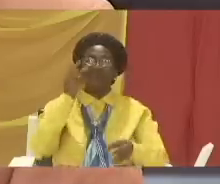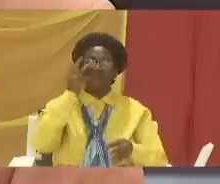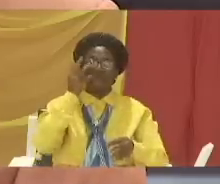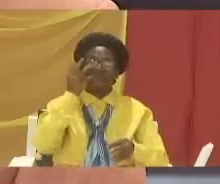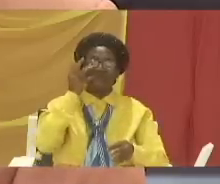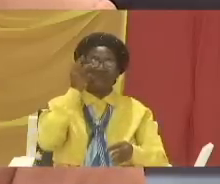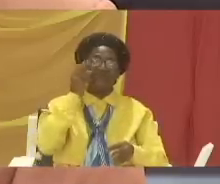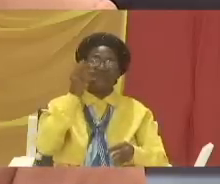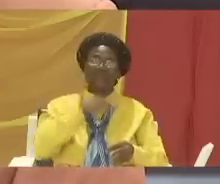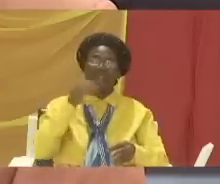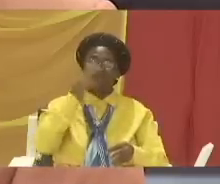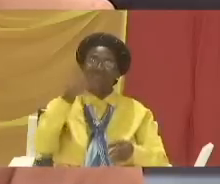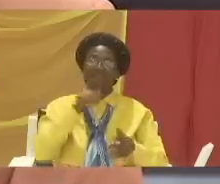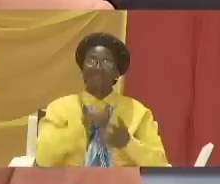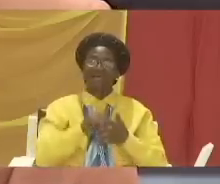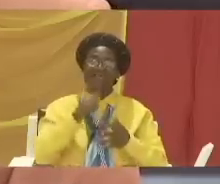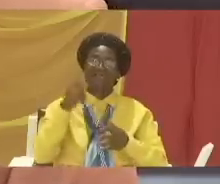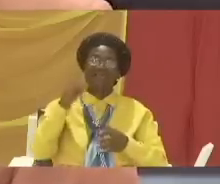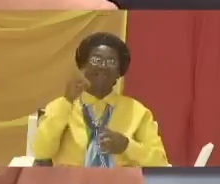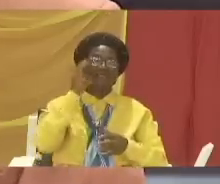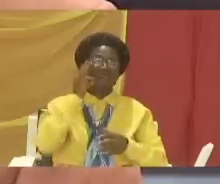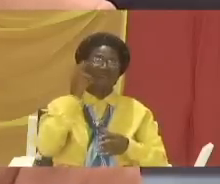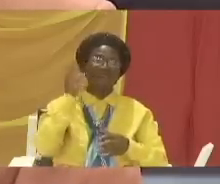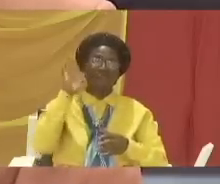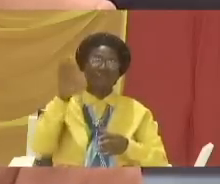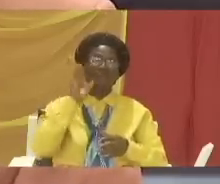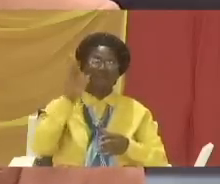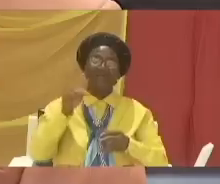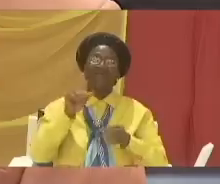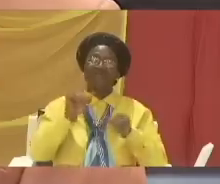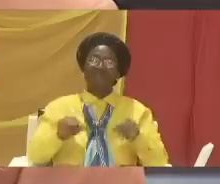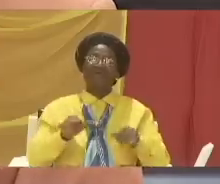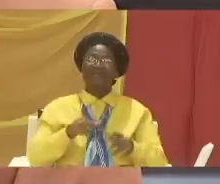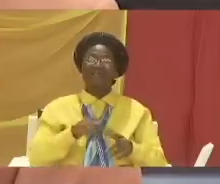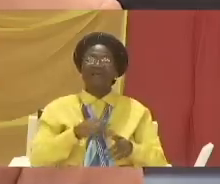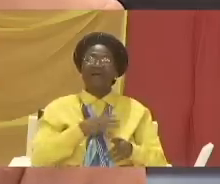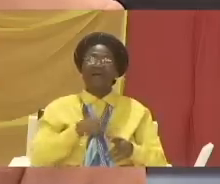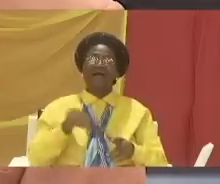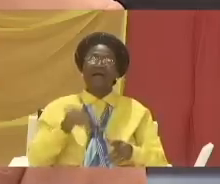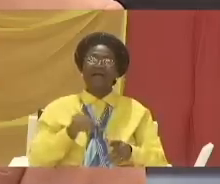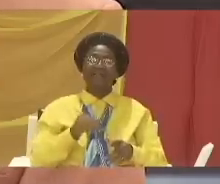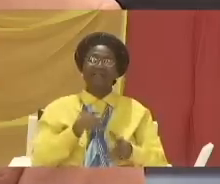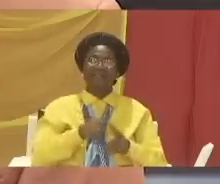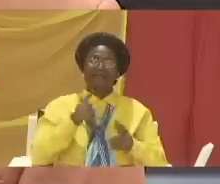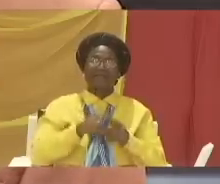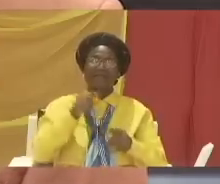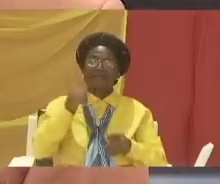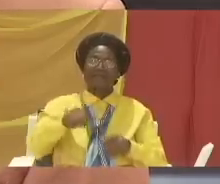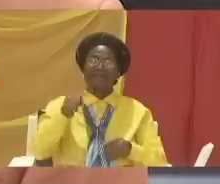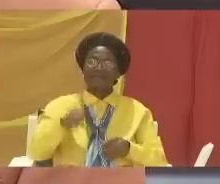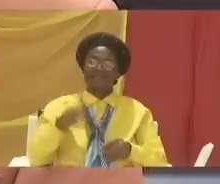remain. He said, then anything you ask the Father in my name,